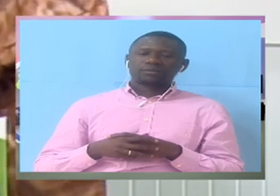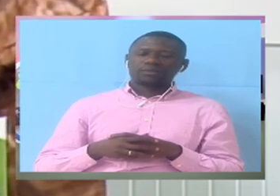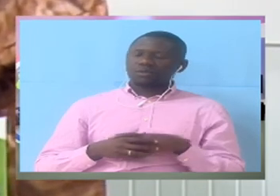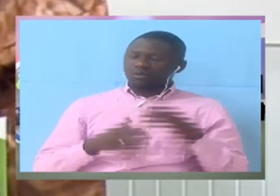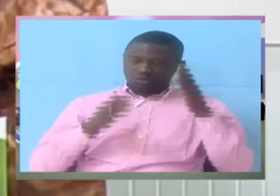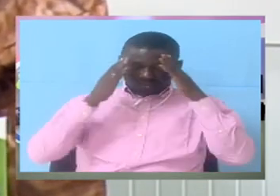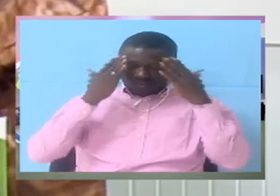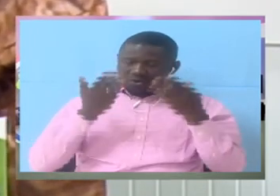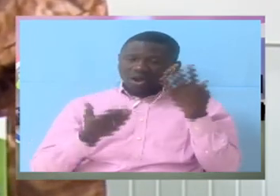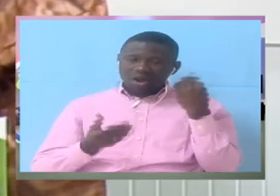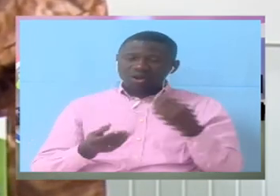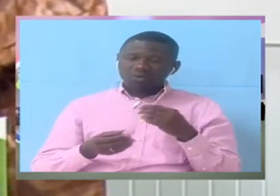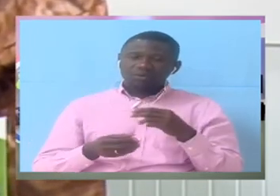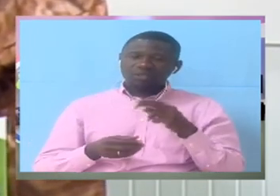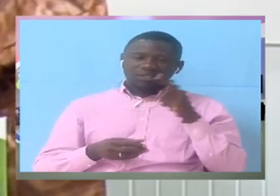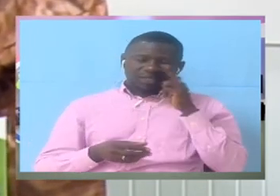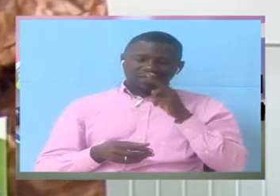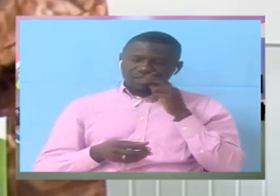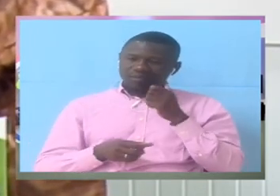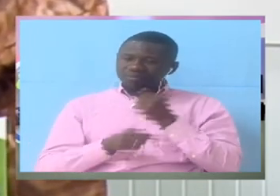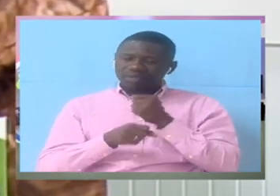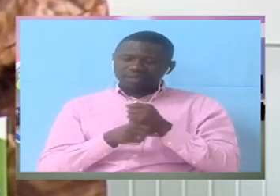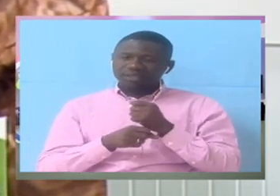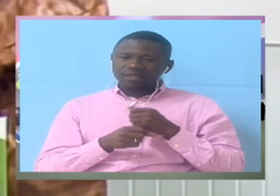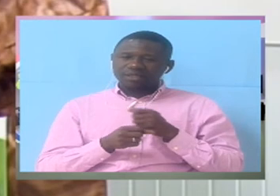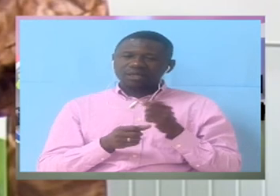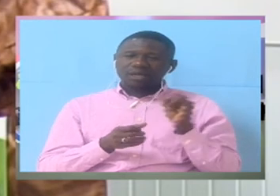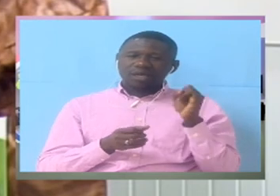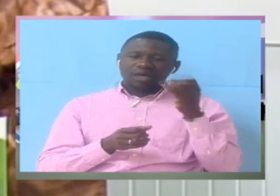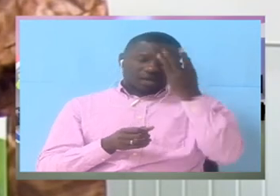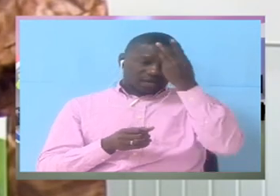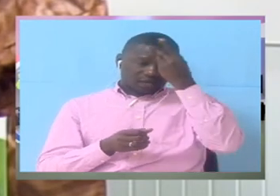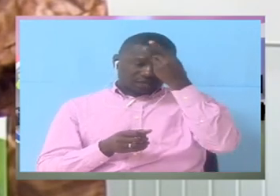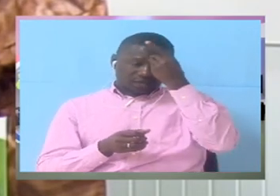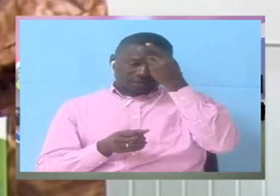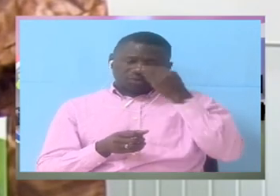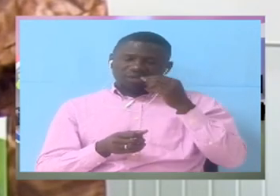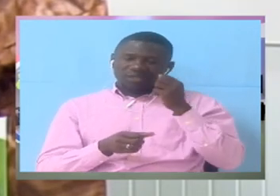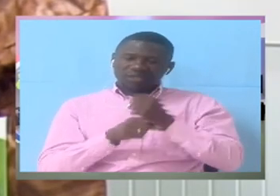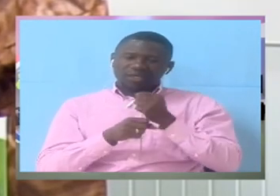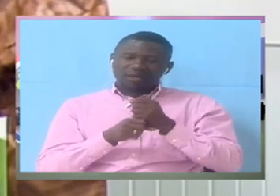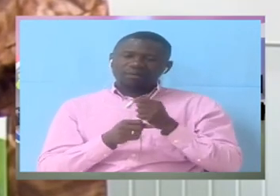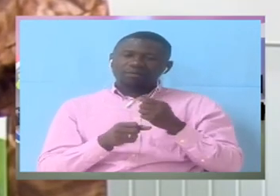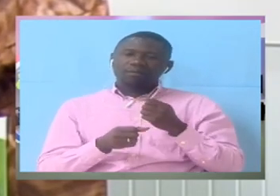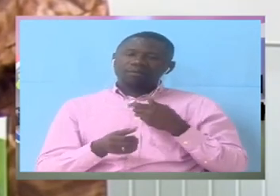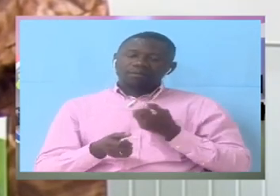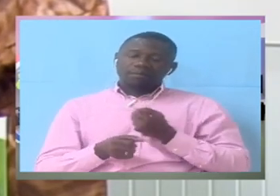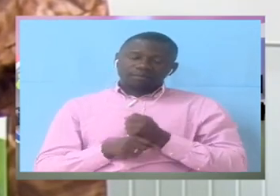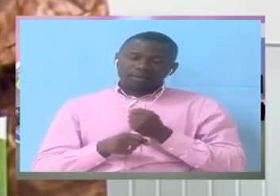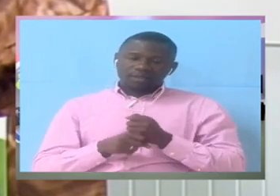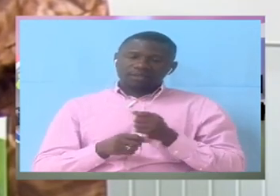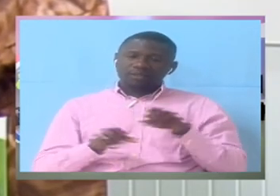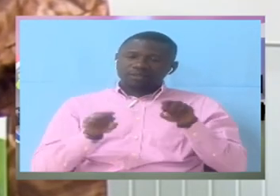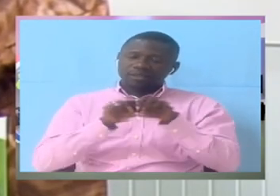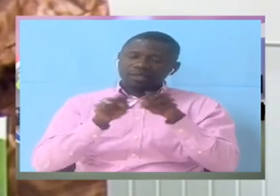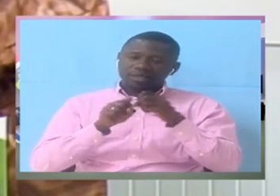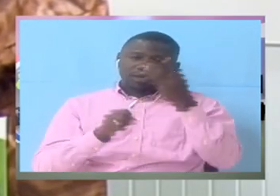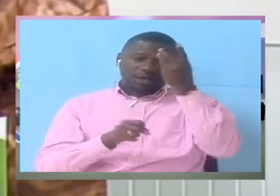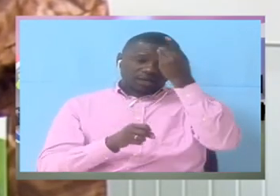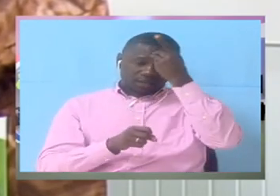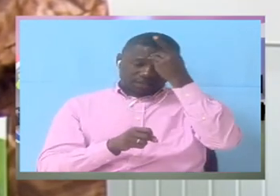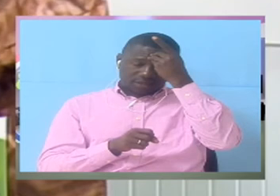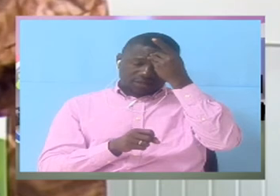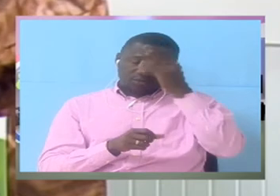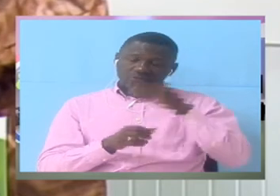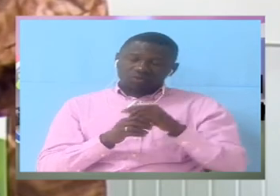Well, I don't know how he did this. But he tried and made available to us Senegalese ID cards,